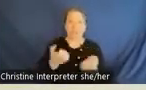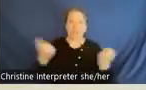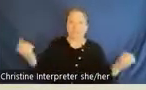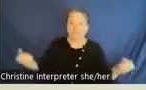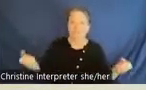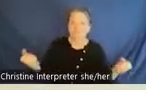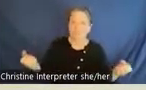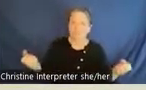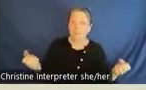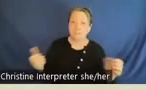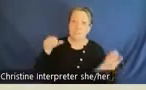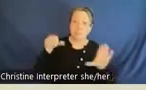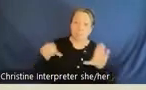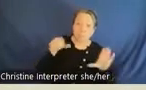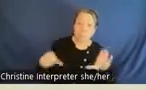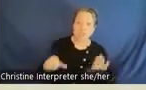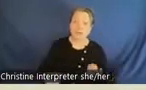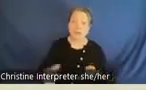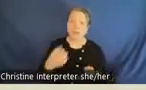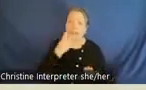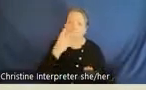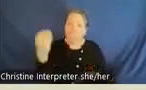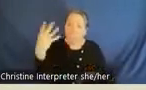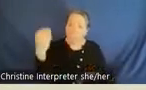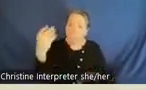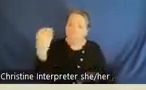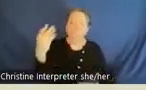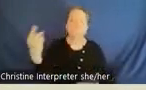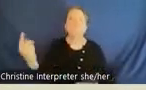a doorbell, a flash, flashing light, something like